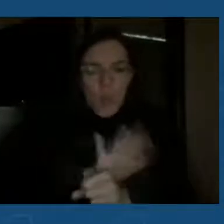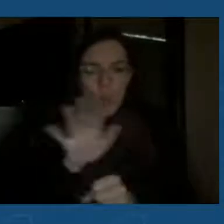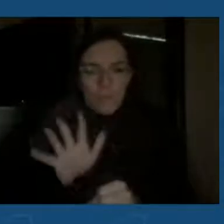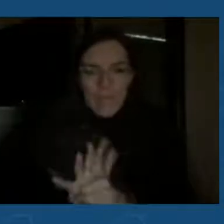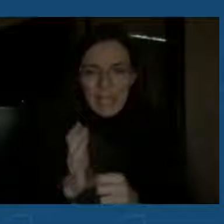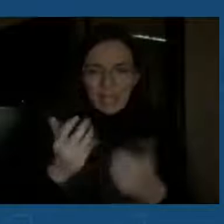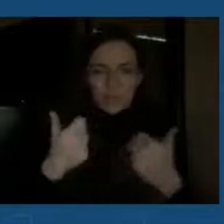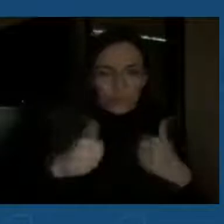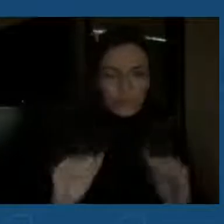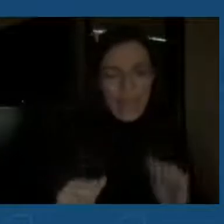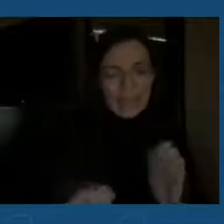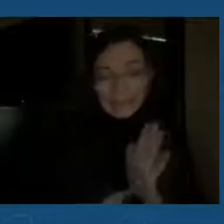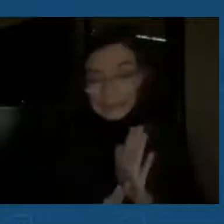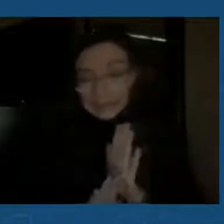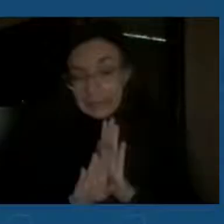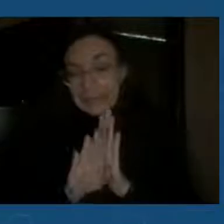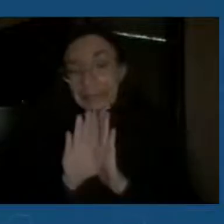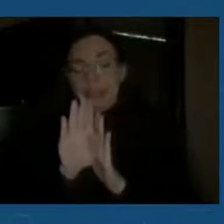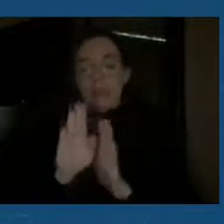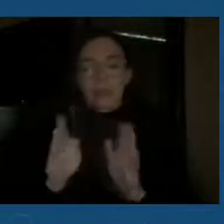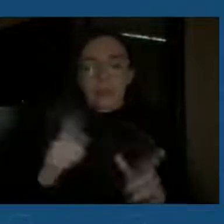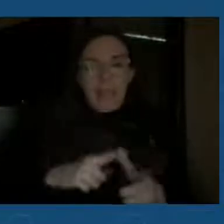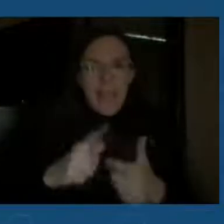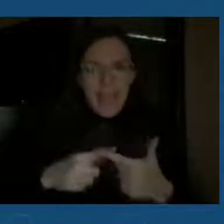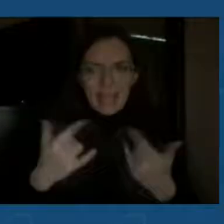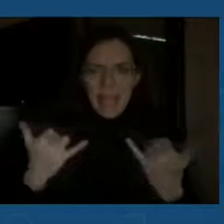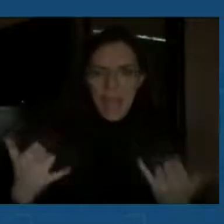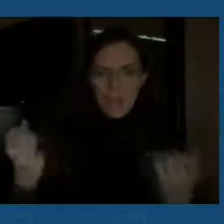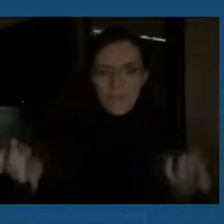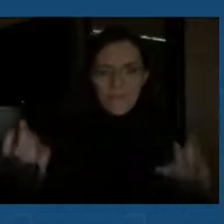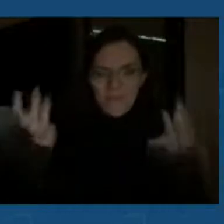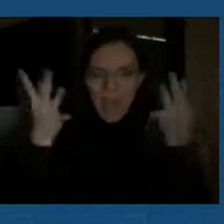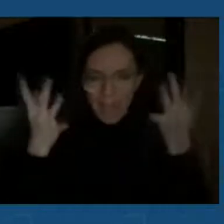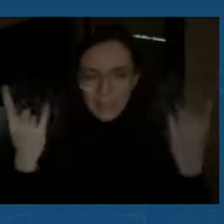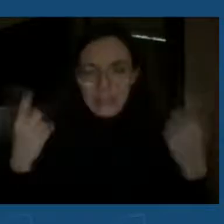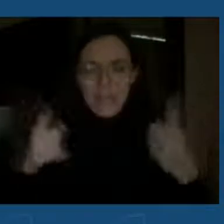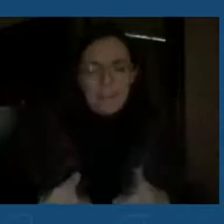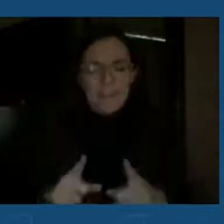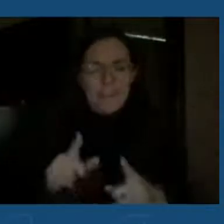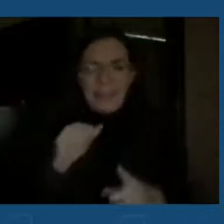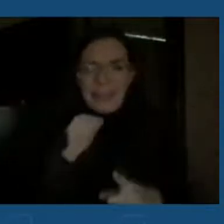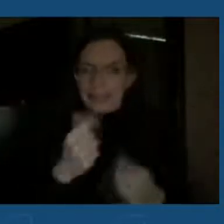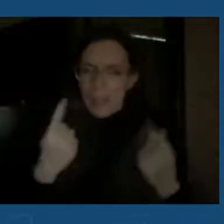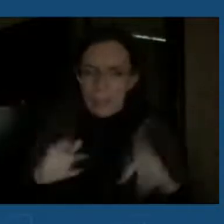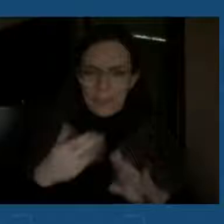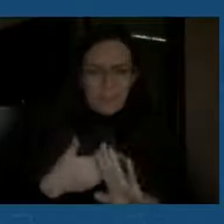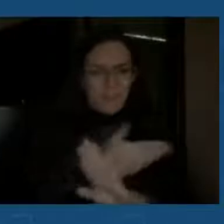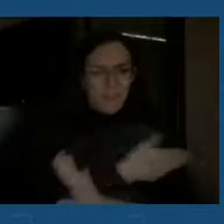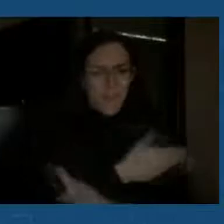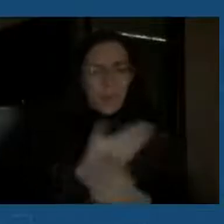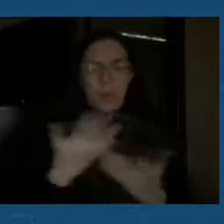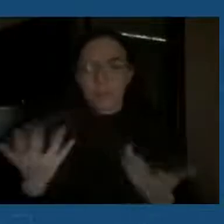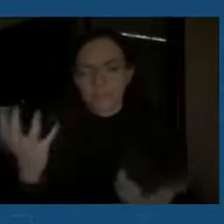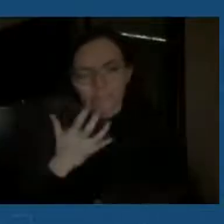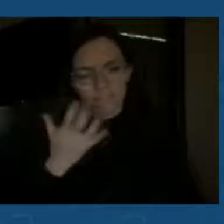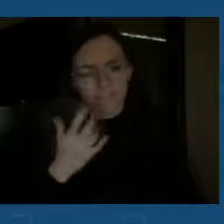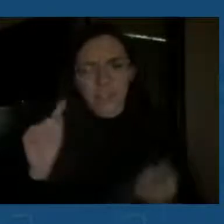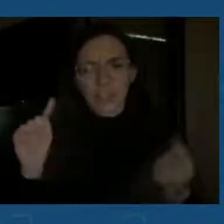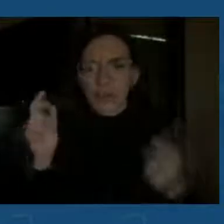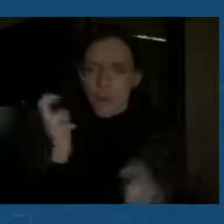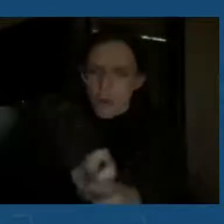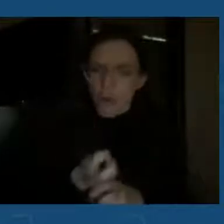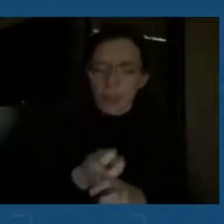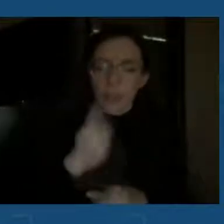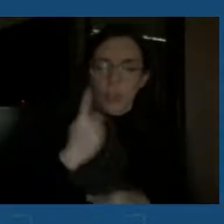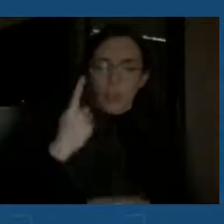And then the introduction of violence, which was not there before, it's hard. And, we can't turn our eyes away from